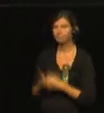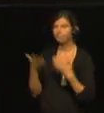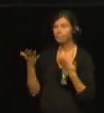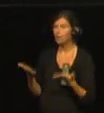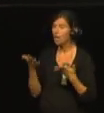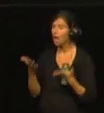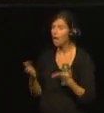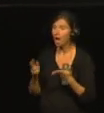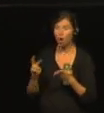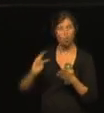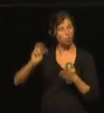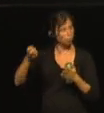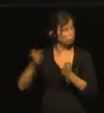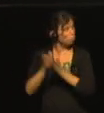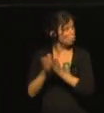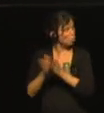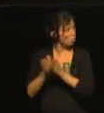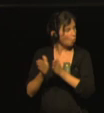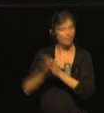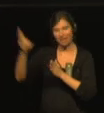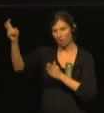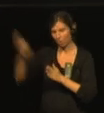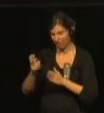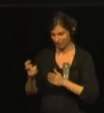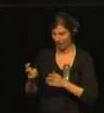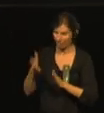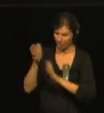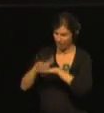Austria. So,